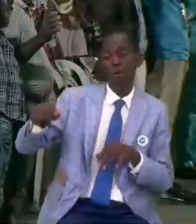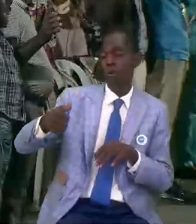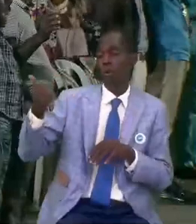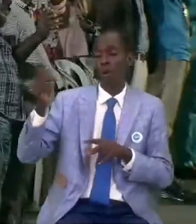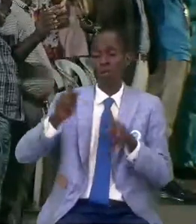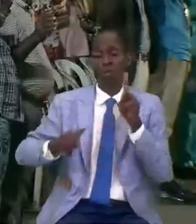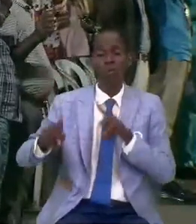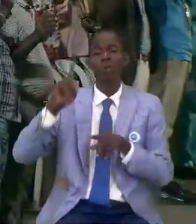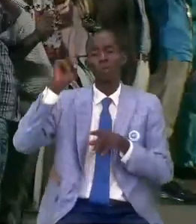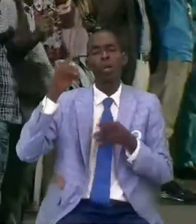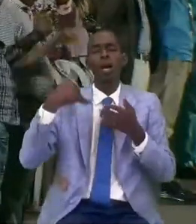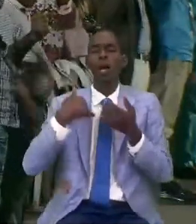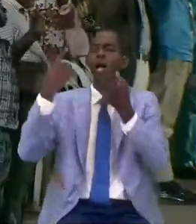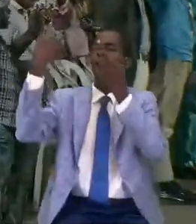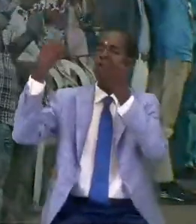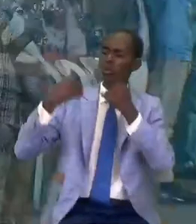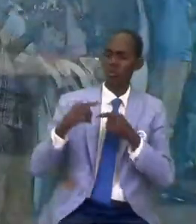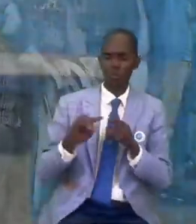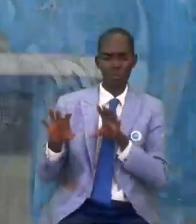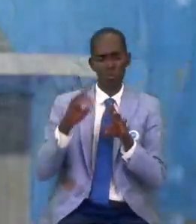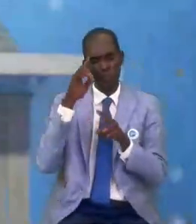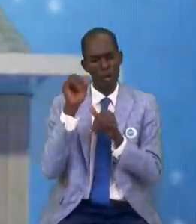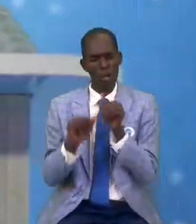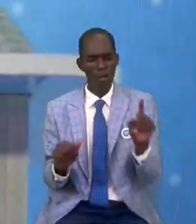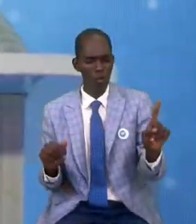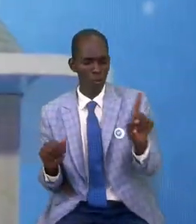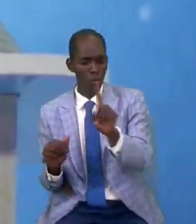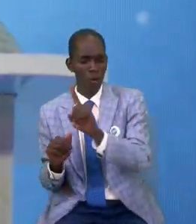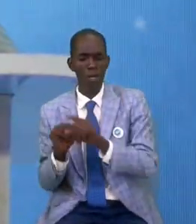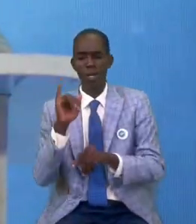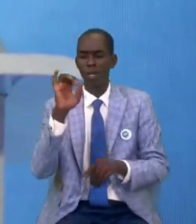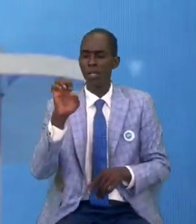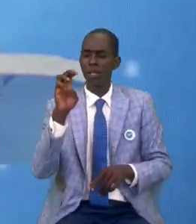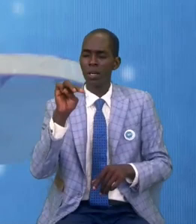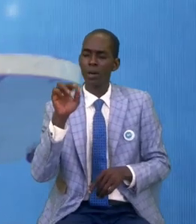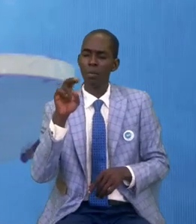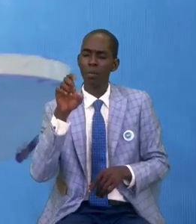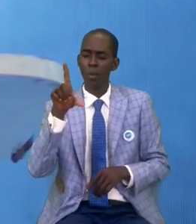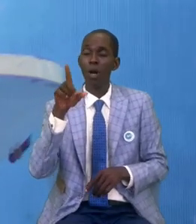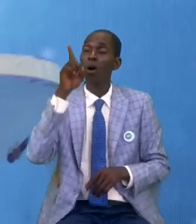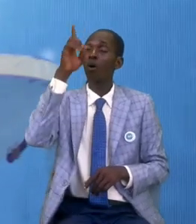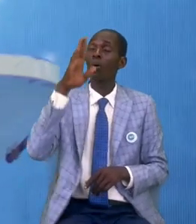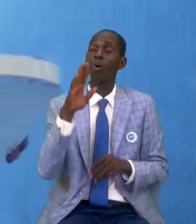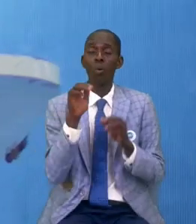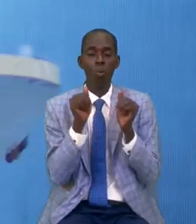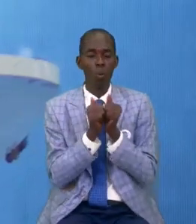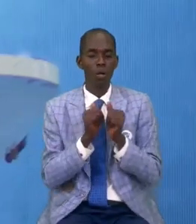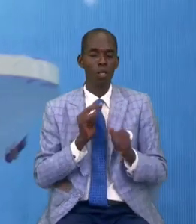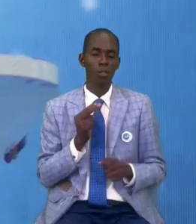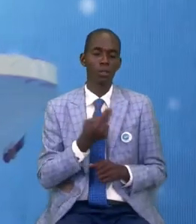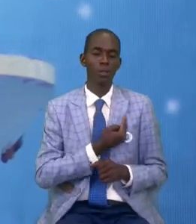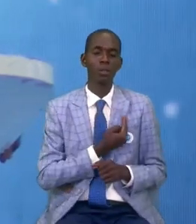Emmanuel, God with us. You are with your people. You're by the side